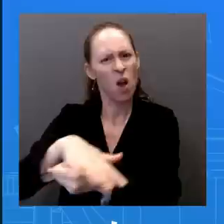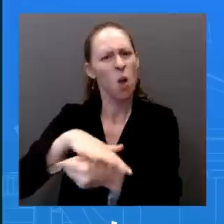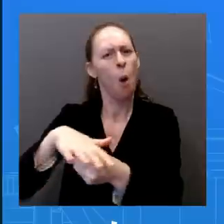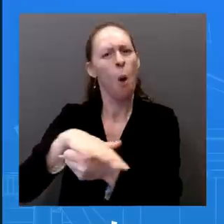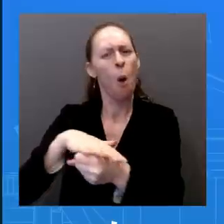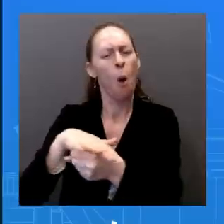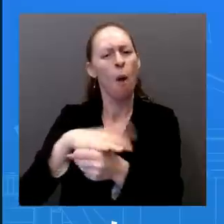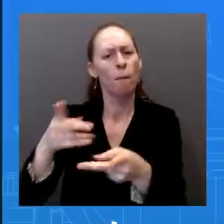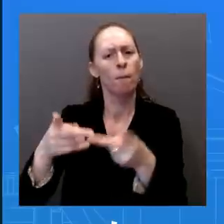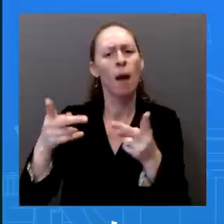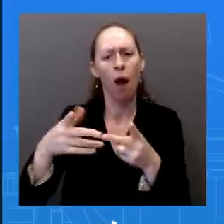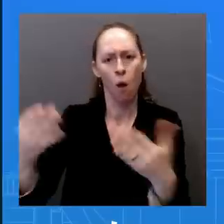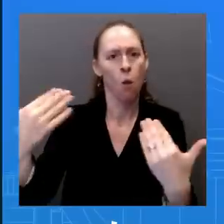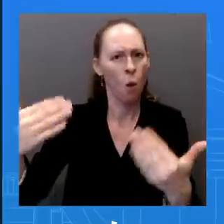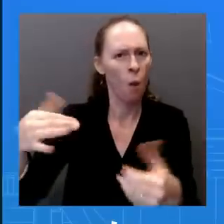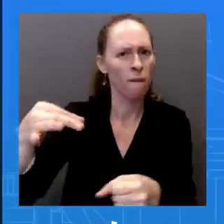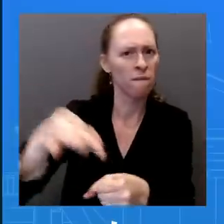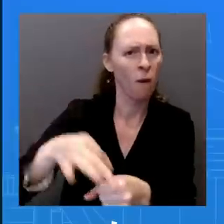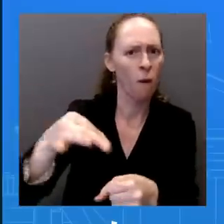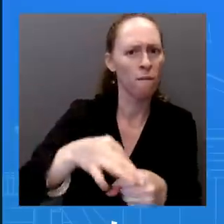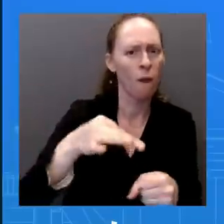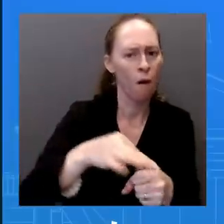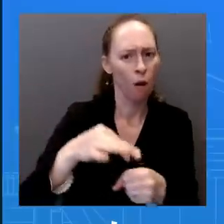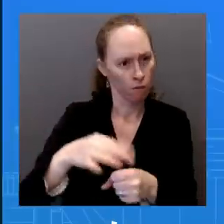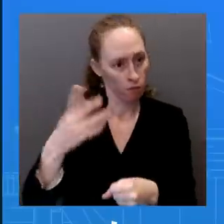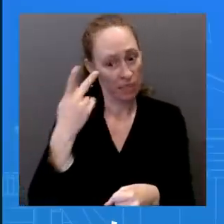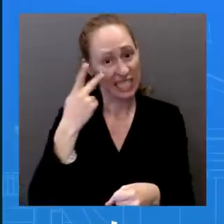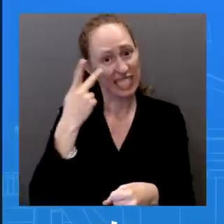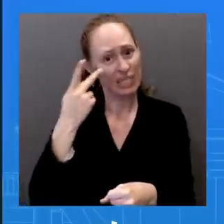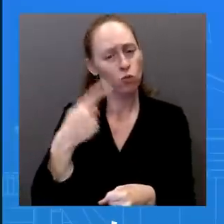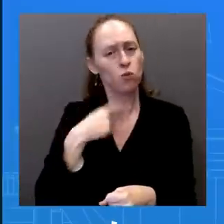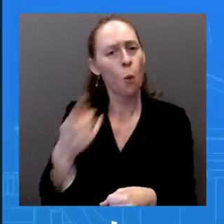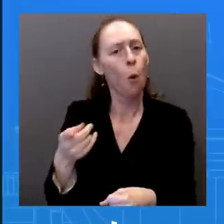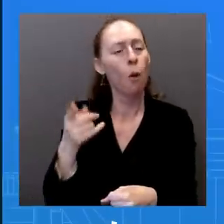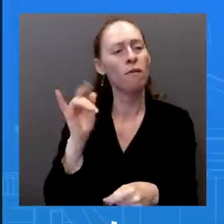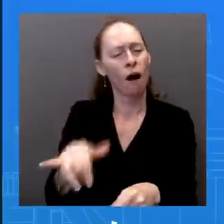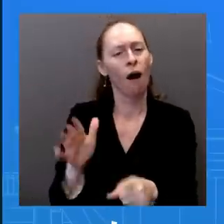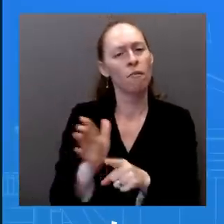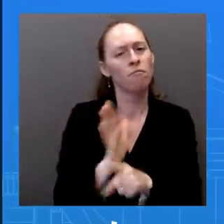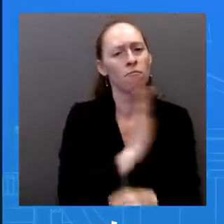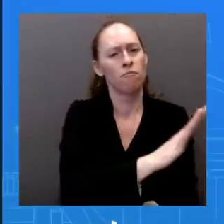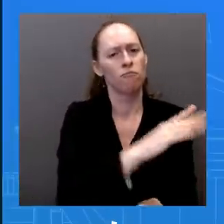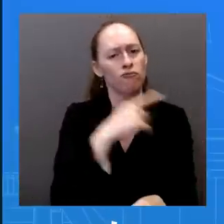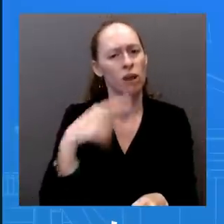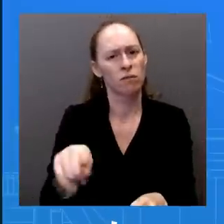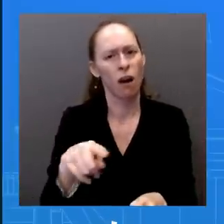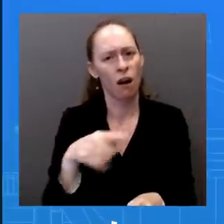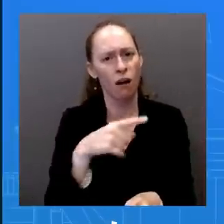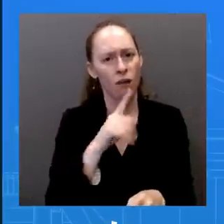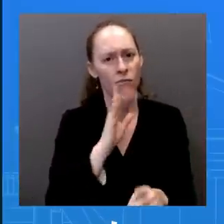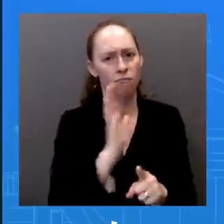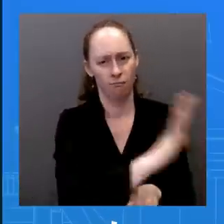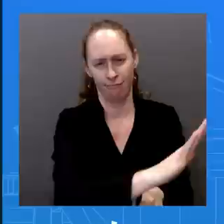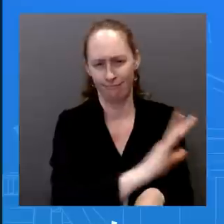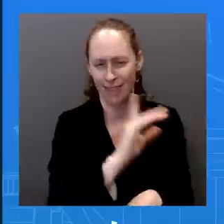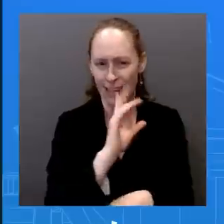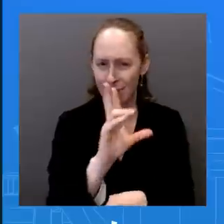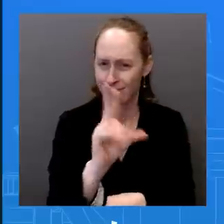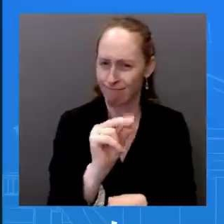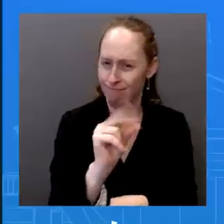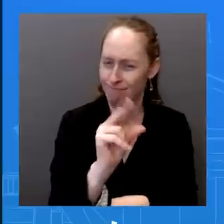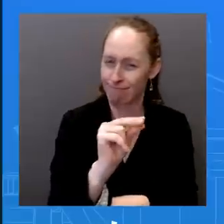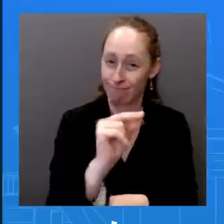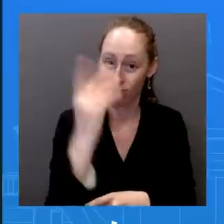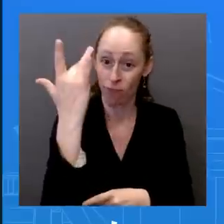sovereignty. Russia is rushing to hold these referenda in response to Ukraine's gains on the battlefield, as well